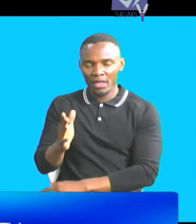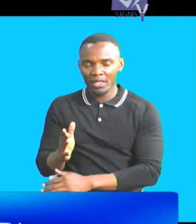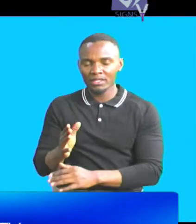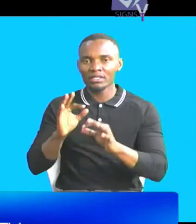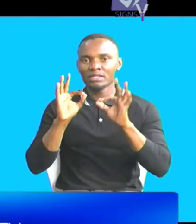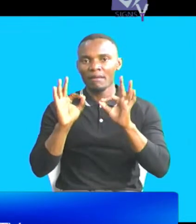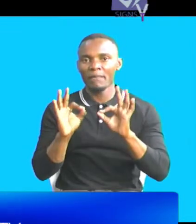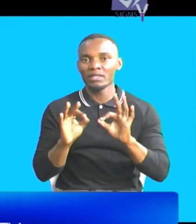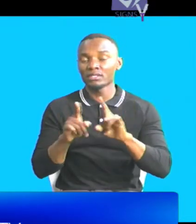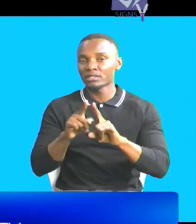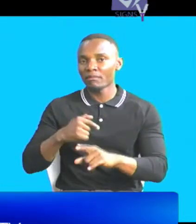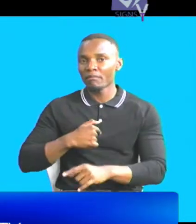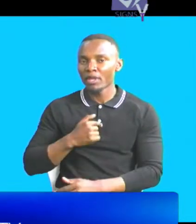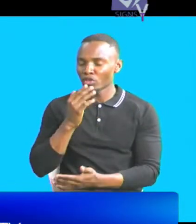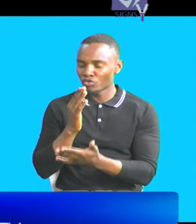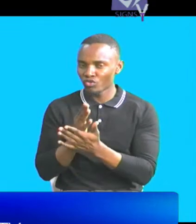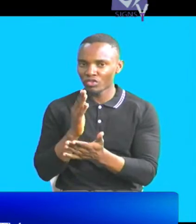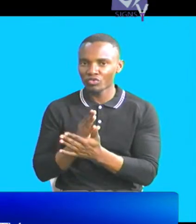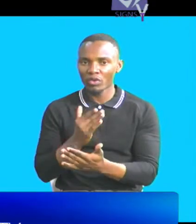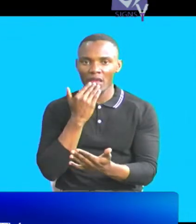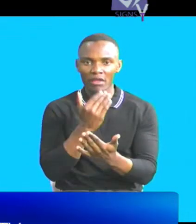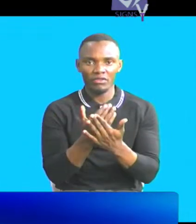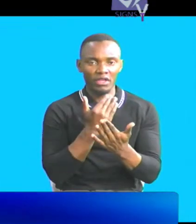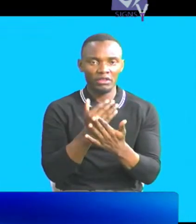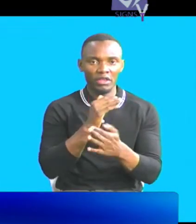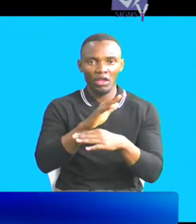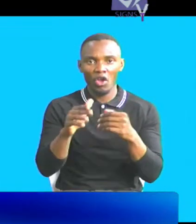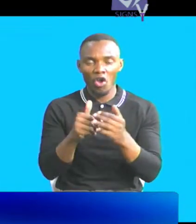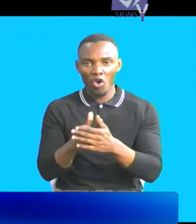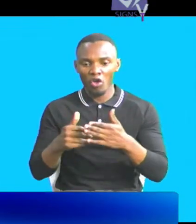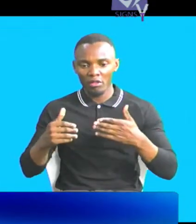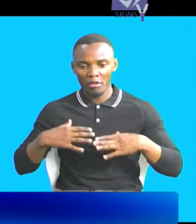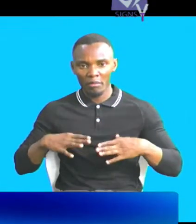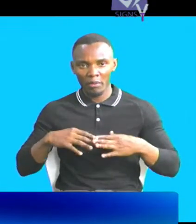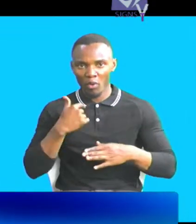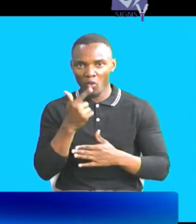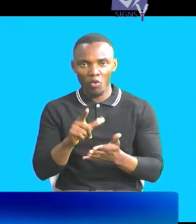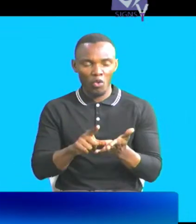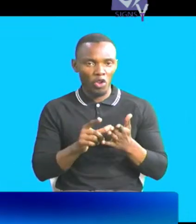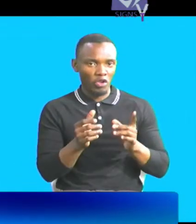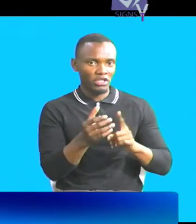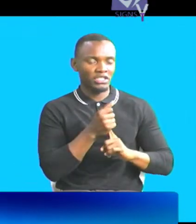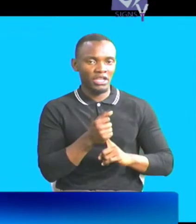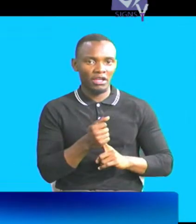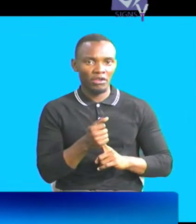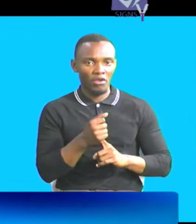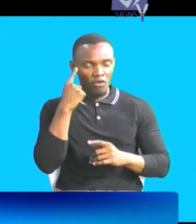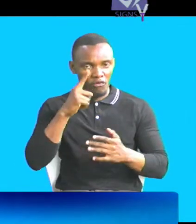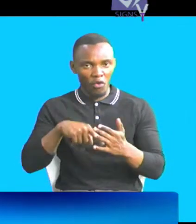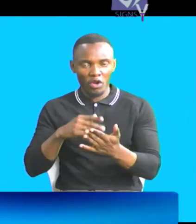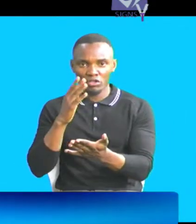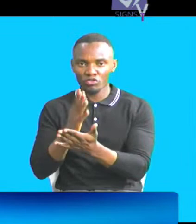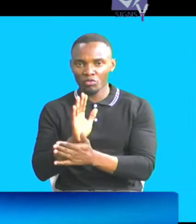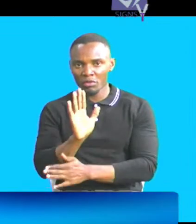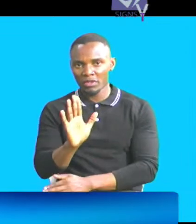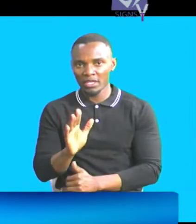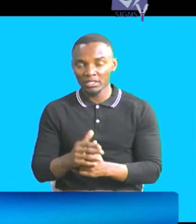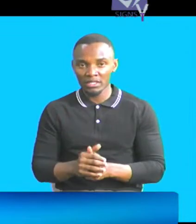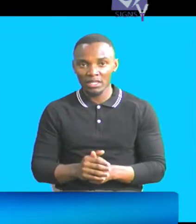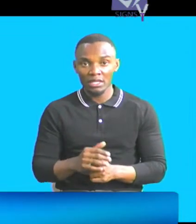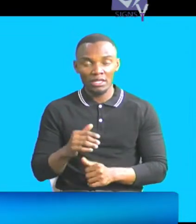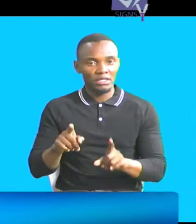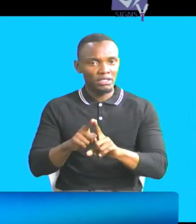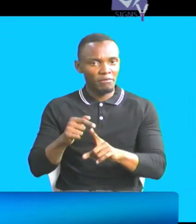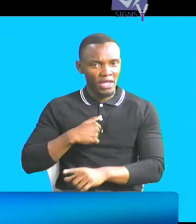I really want to thank the hustlers for being truthful to this initiative. I am